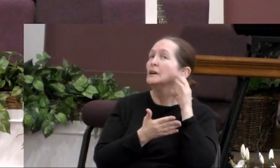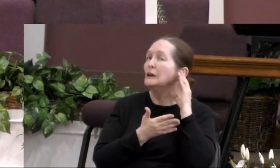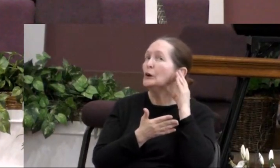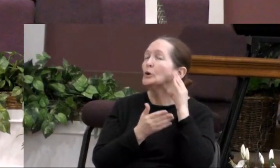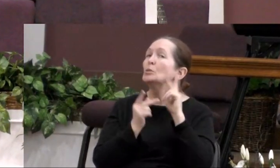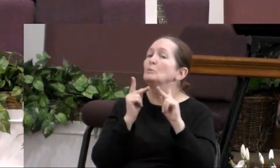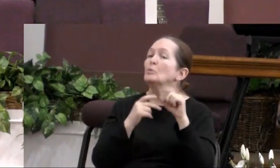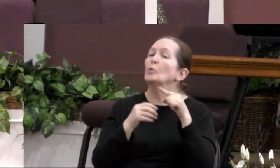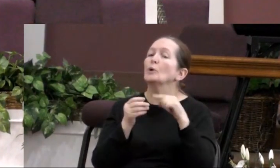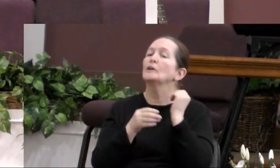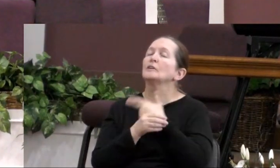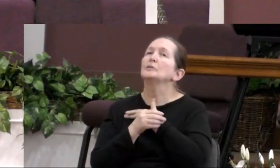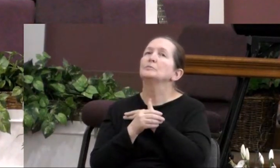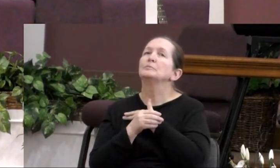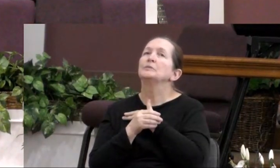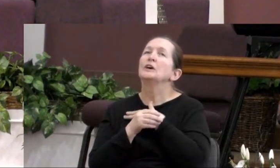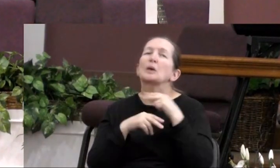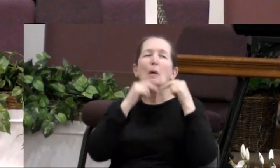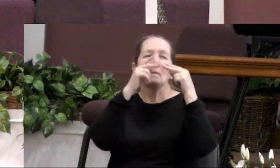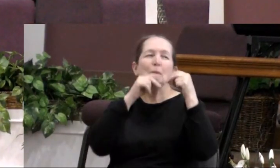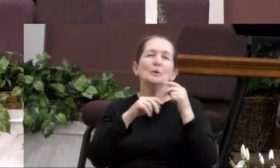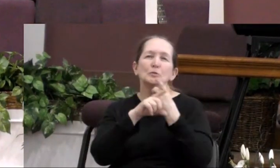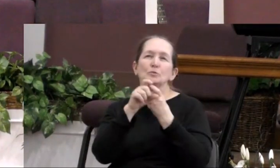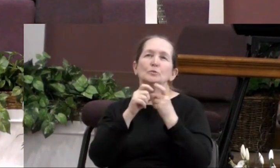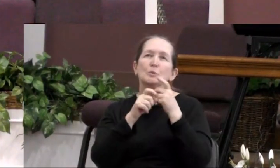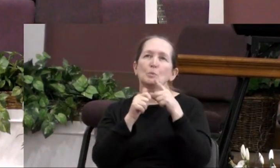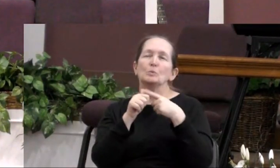Kind of builds off of the first question,